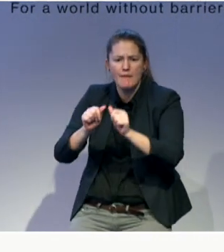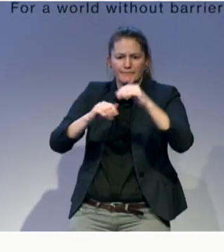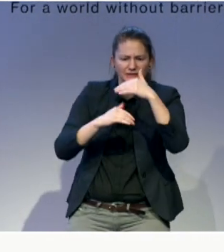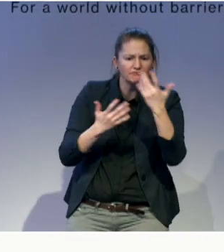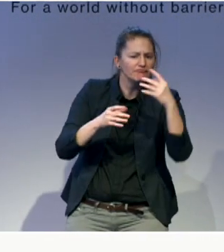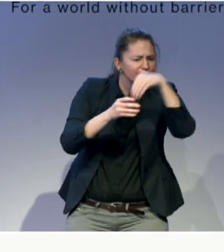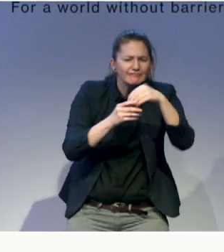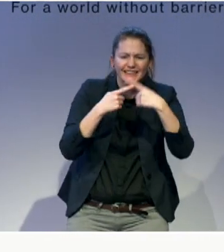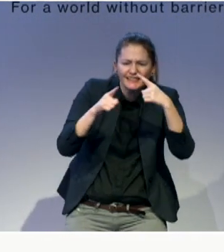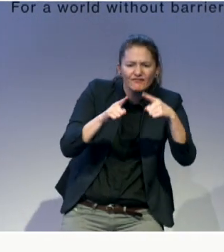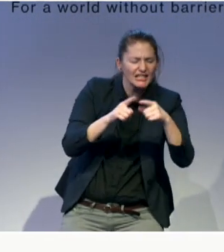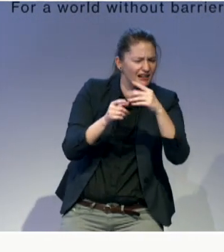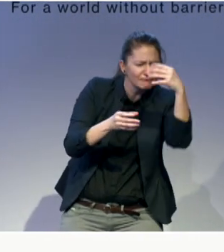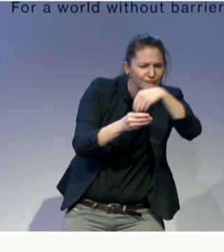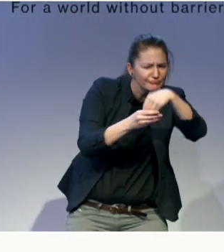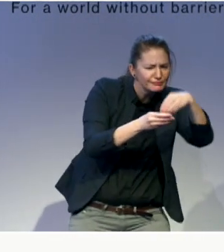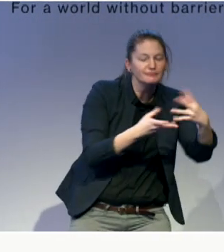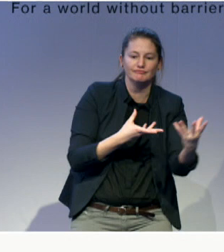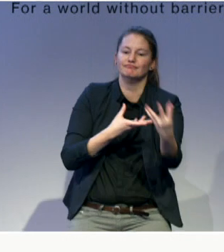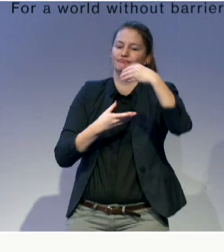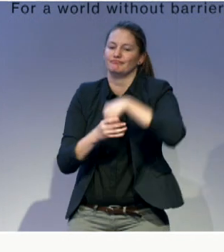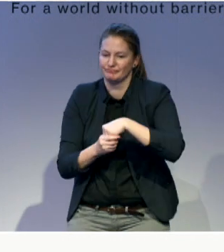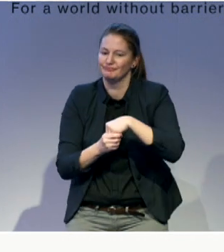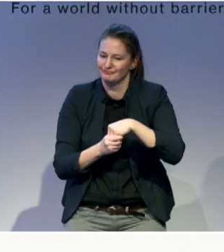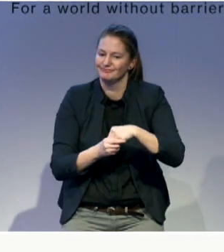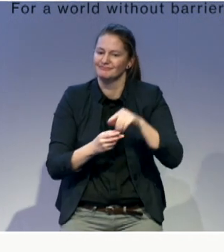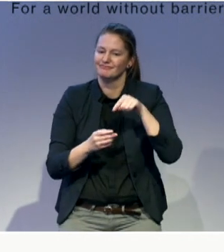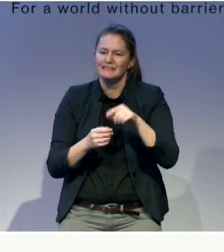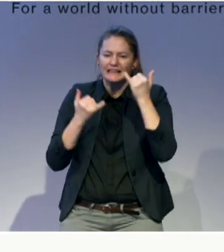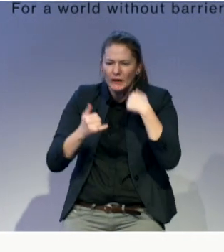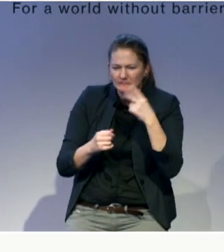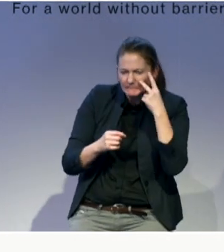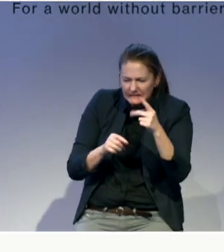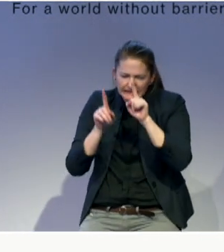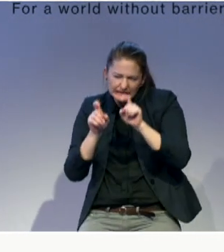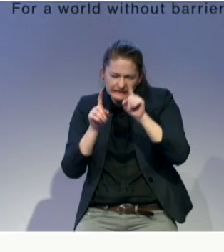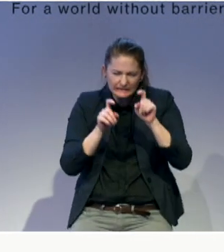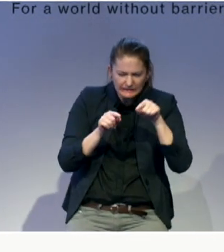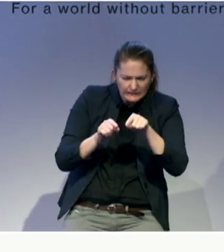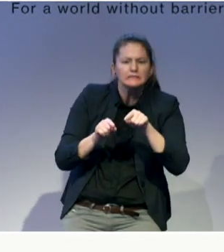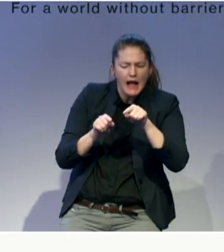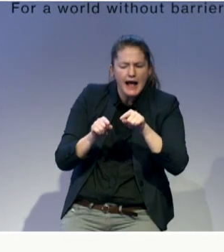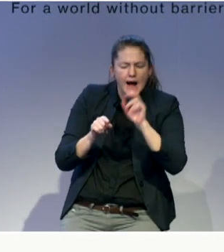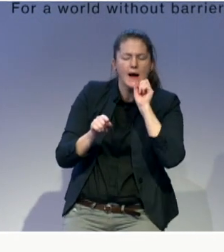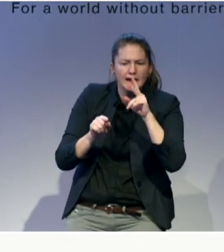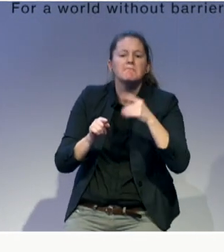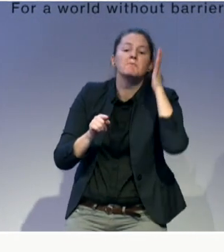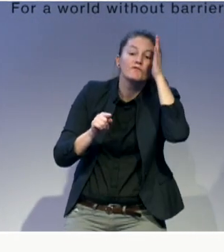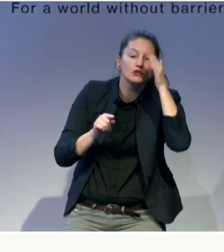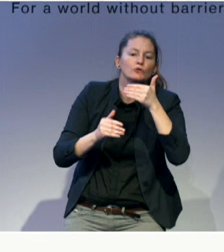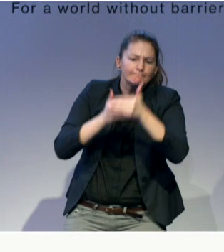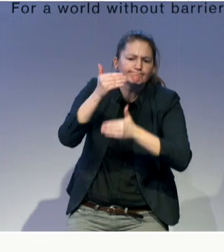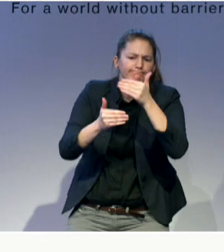are developing and evaluating these and further measure jointly with the Zero